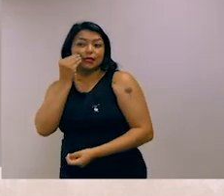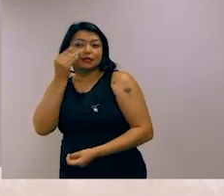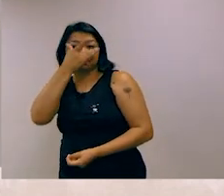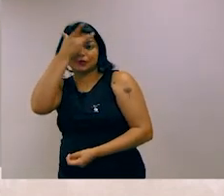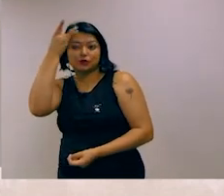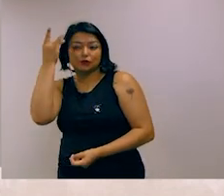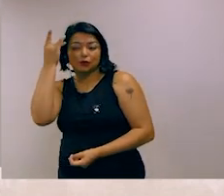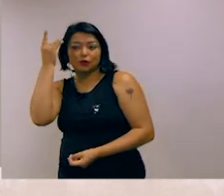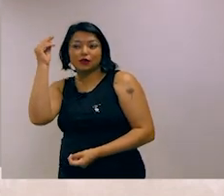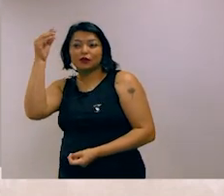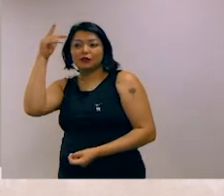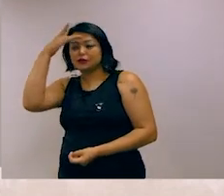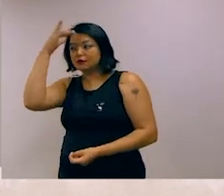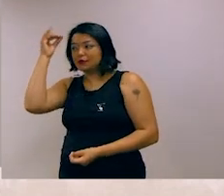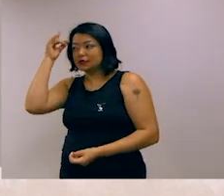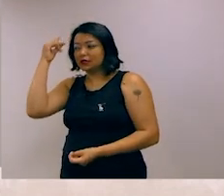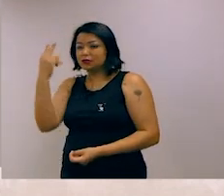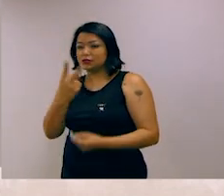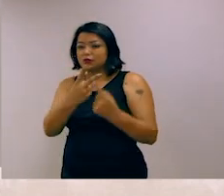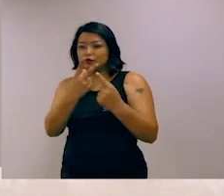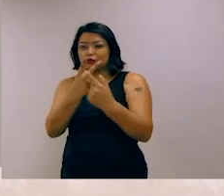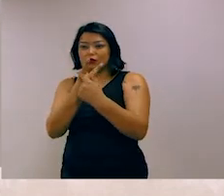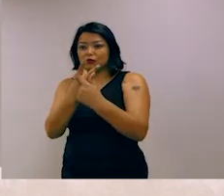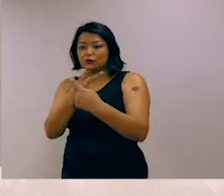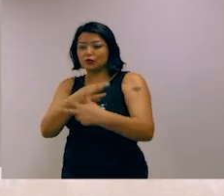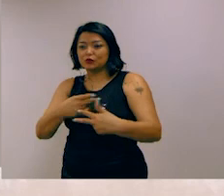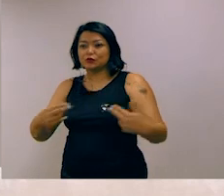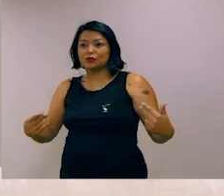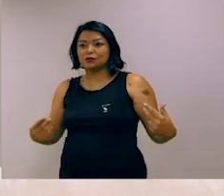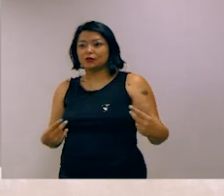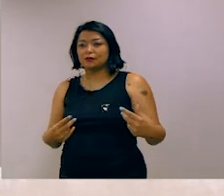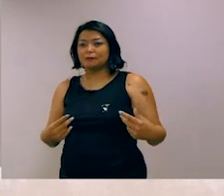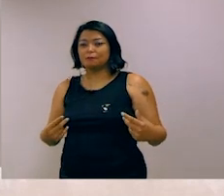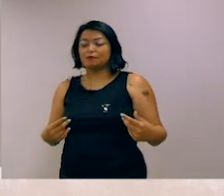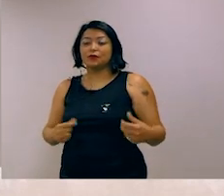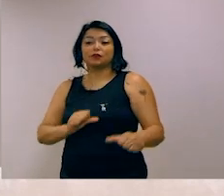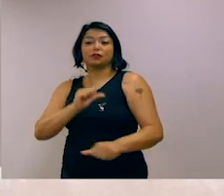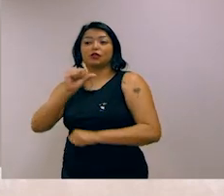them are trying to change